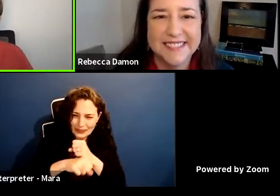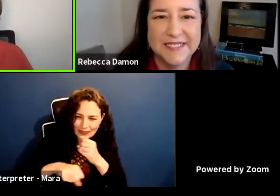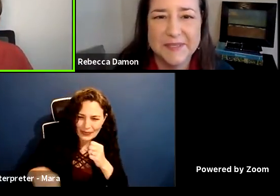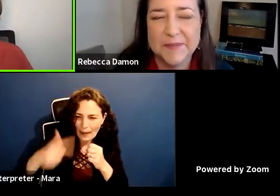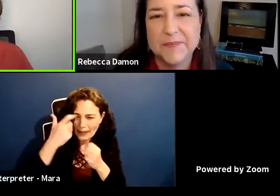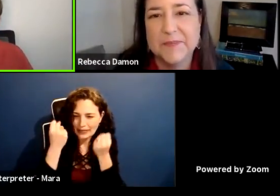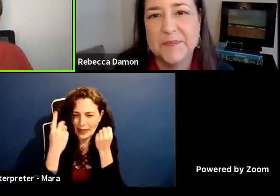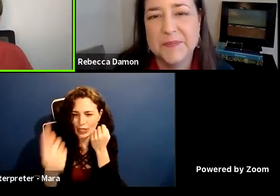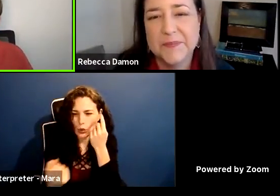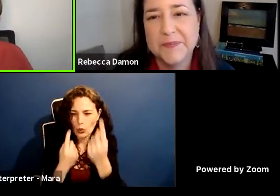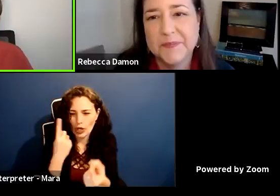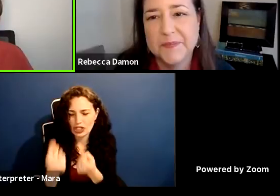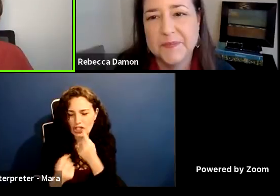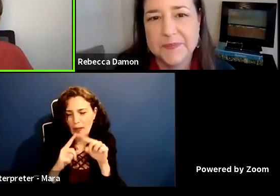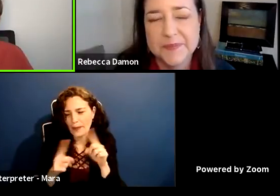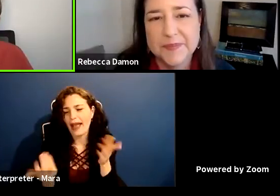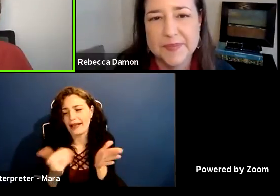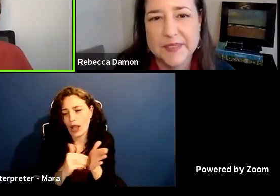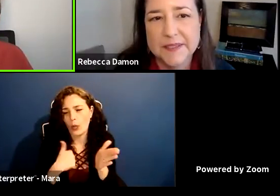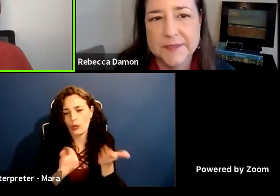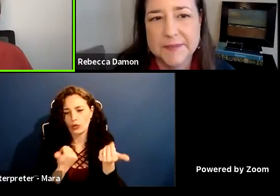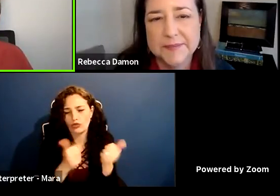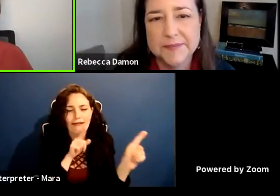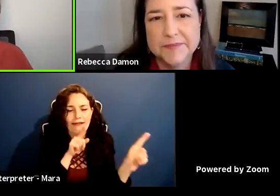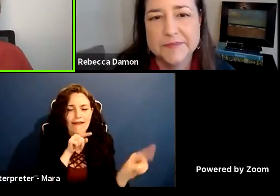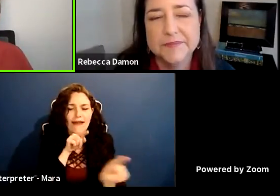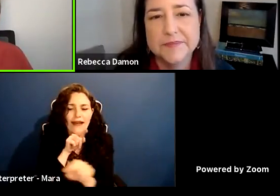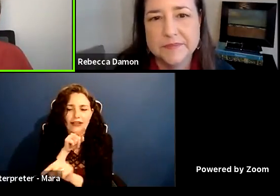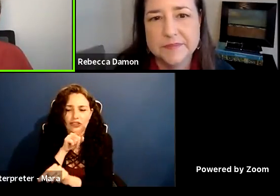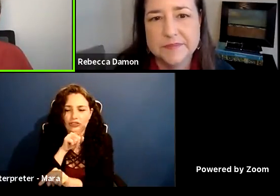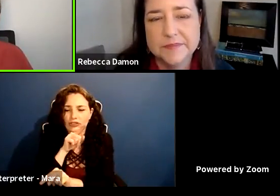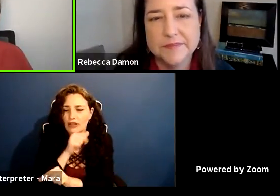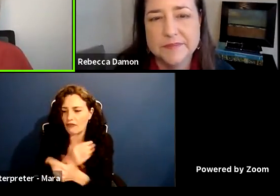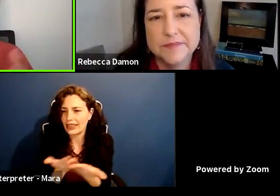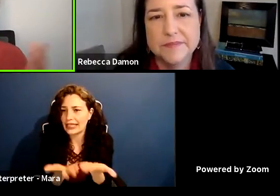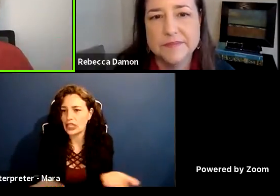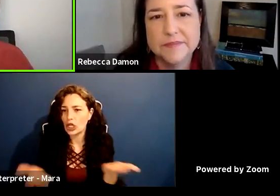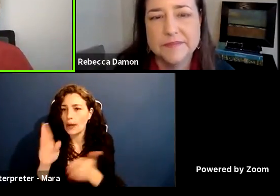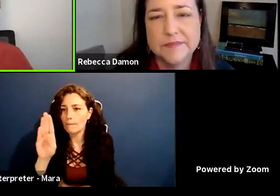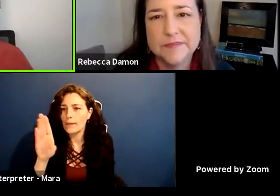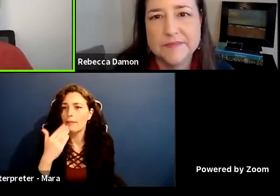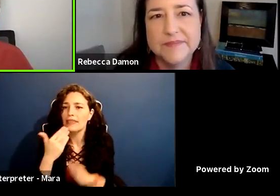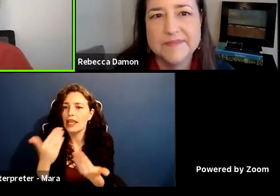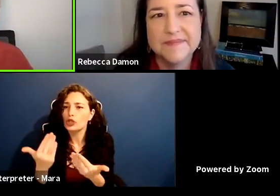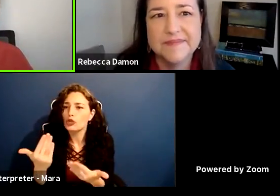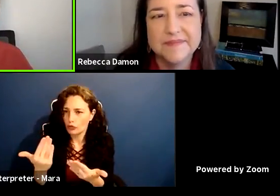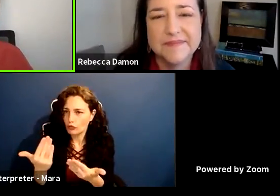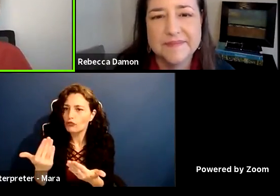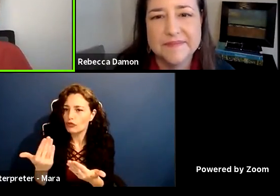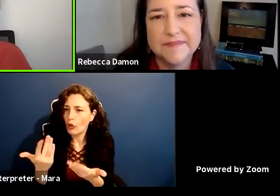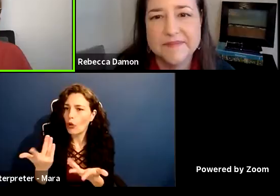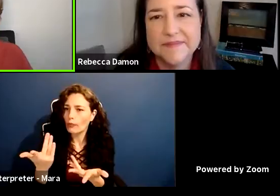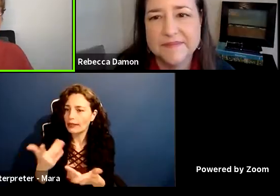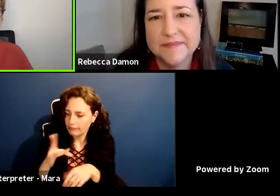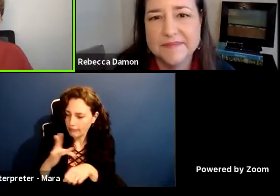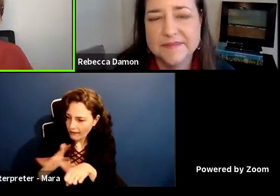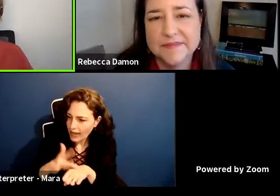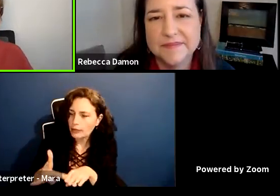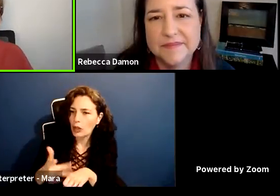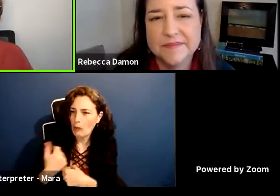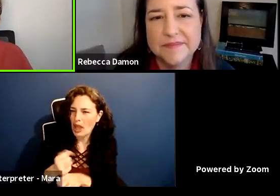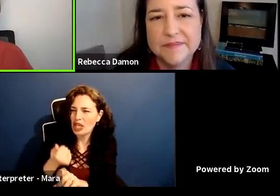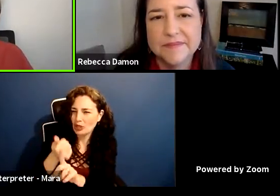again, we will try to answer what's here. And Bob, thank you for making yourself a resource to everybody. If you have